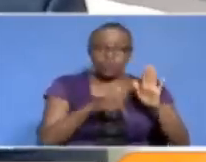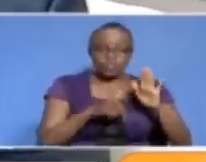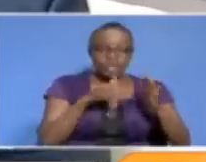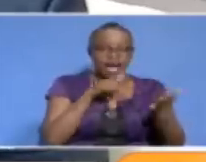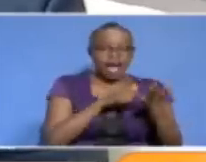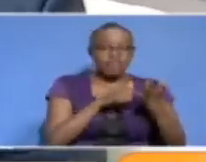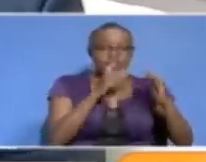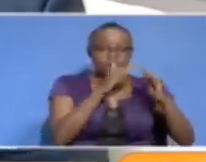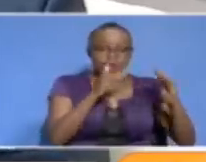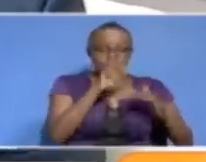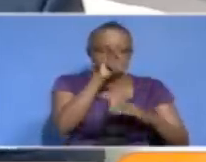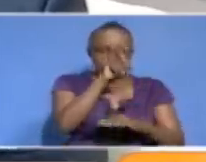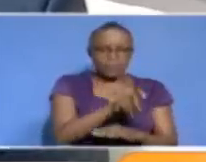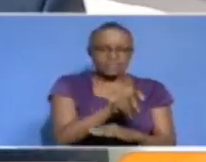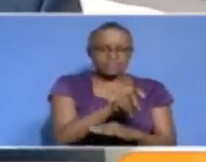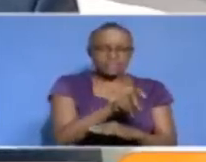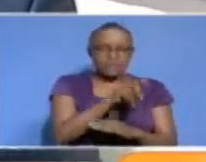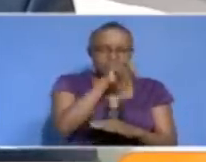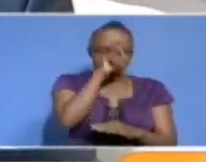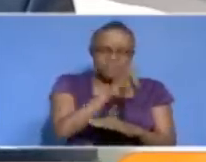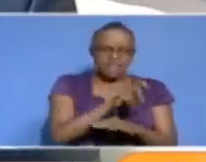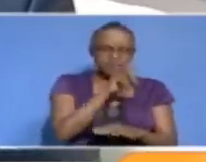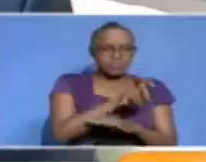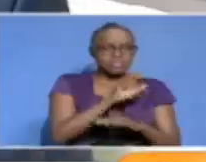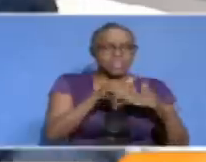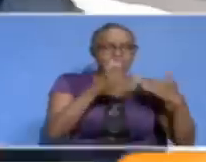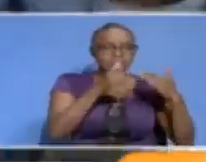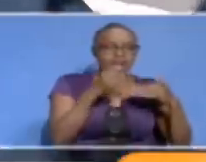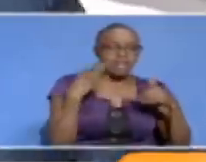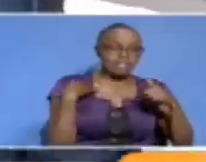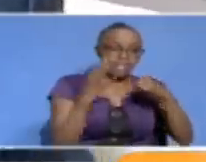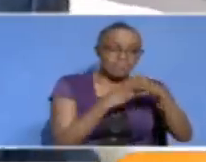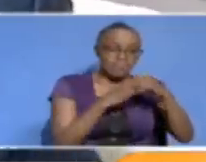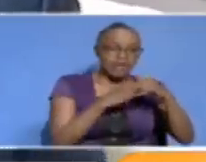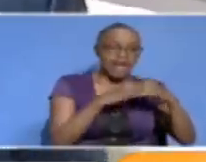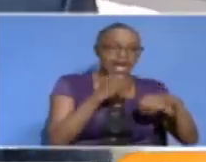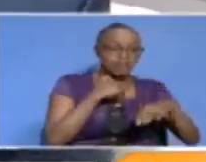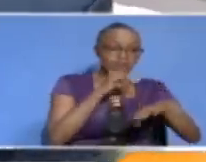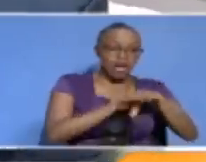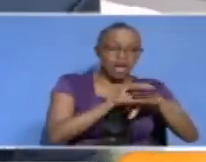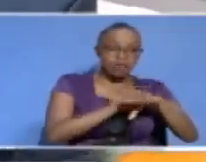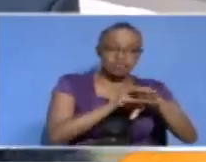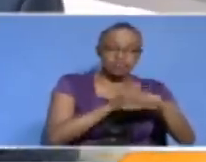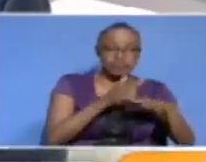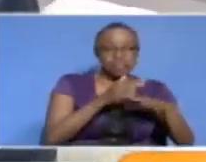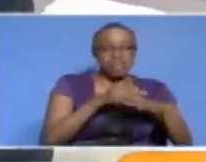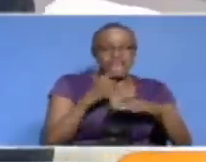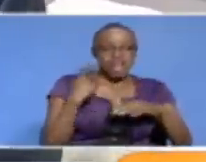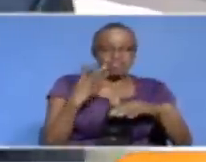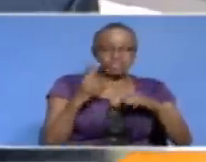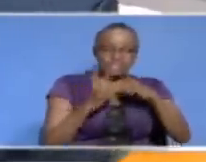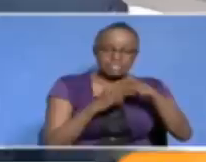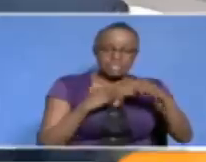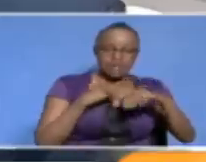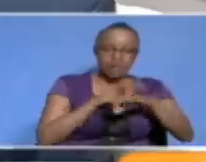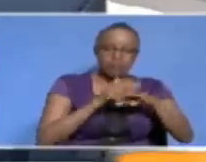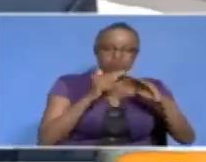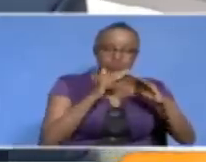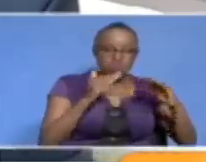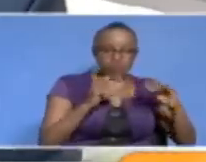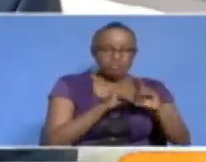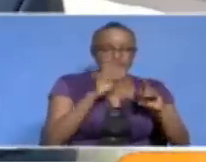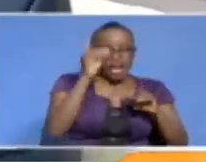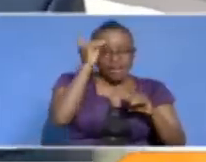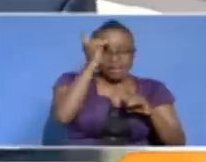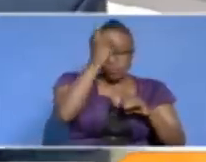affordable housing, lazima tutimize Nairobi. Kibera wakuwe na nyumba zao mzuri, Kawangware wakuwe na nyumba zao mzuri, Dagoretti nyumba